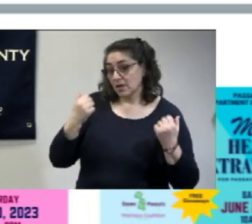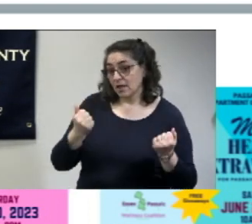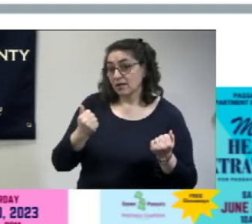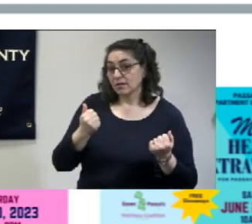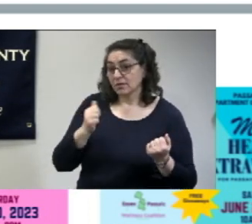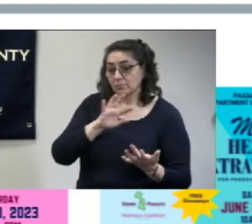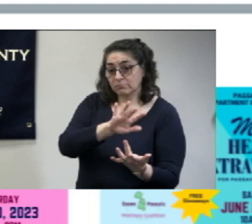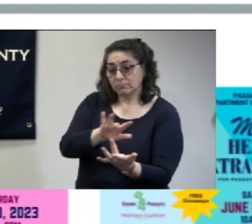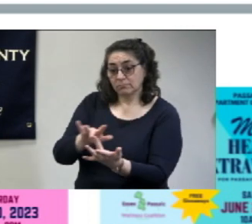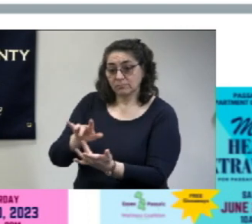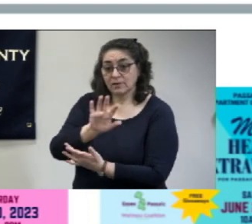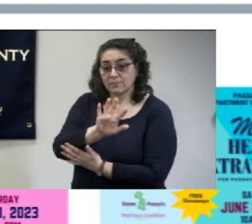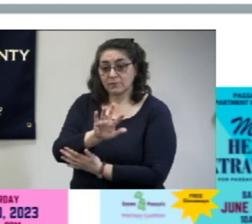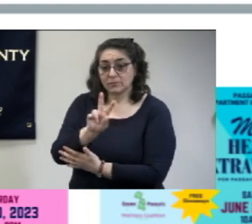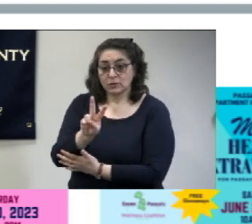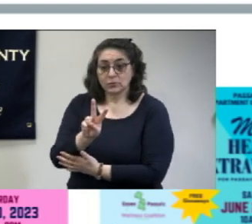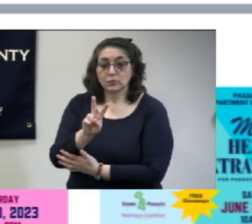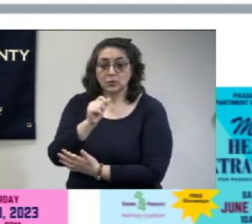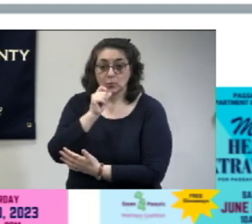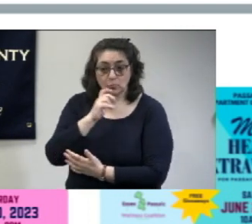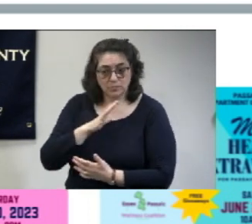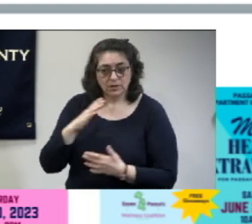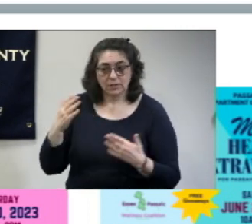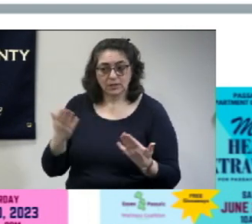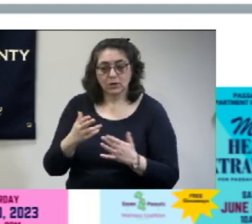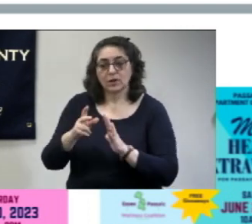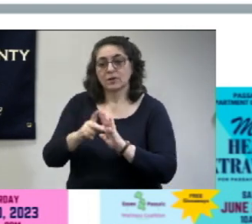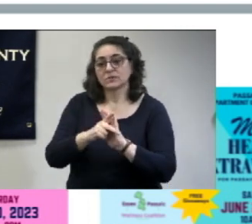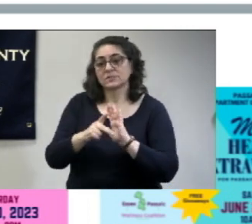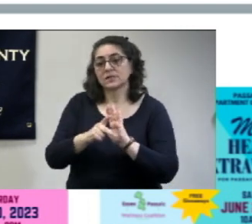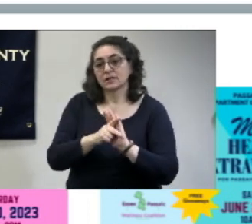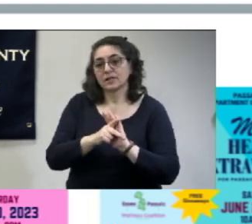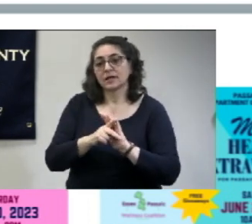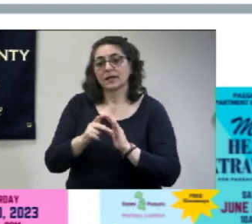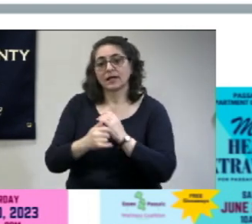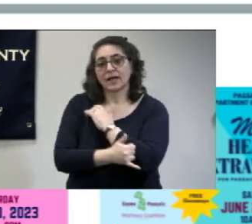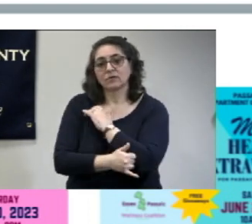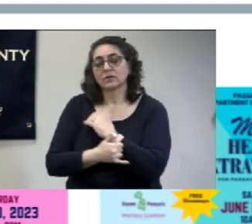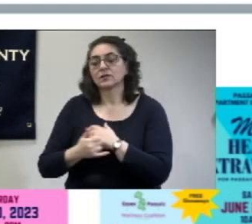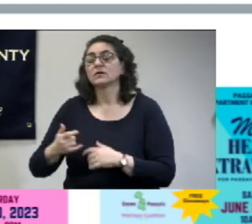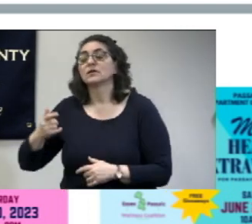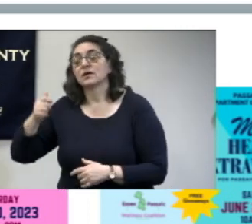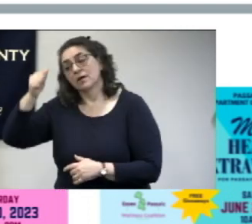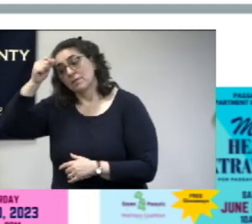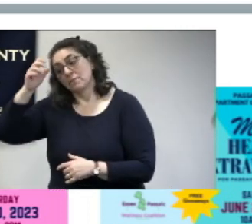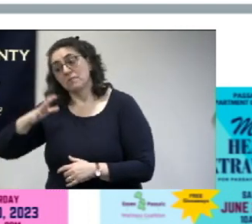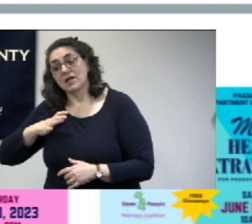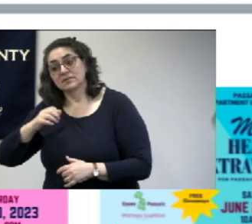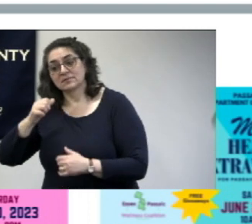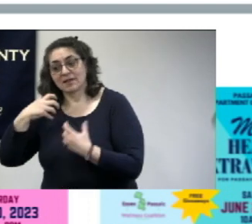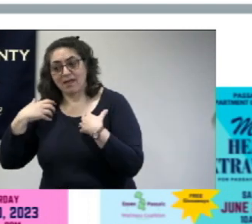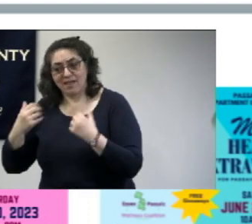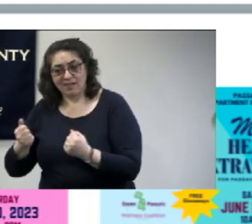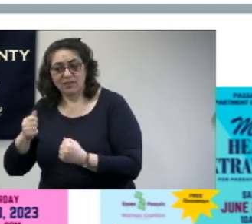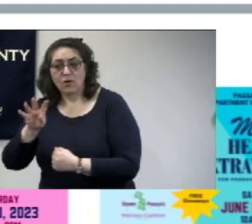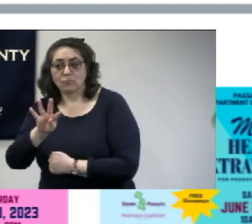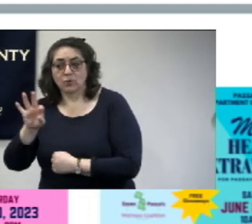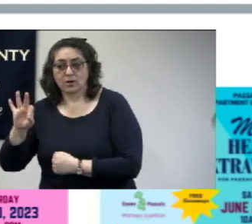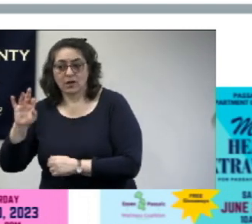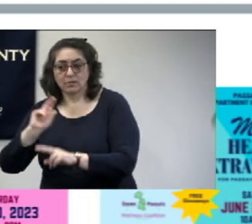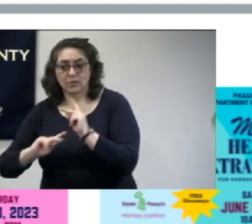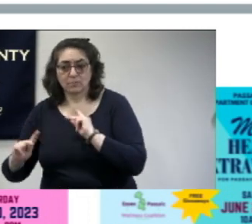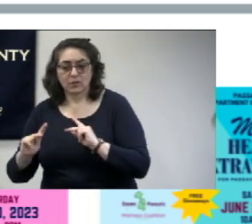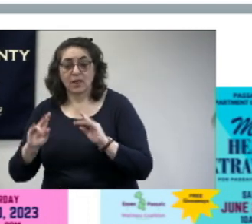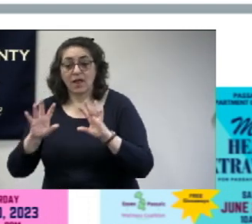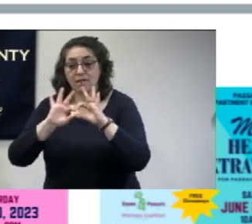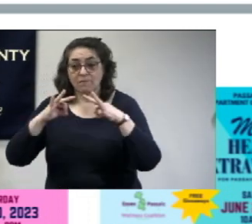women in Passaic County. For the men's health extravaganza, we reached 49. And then for our family wellness event, we